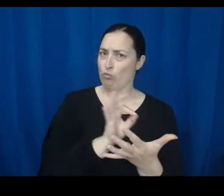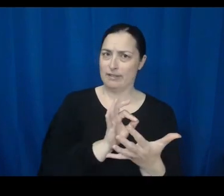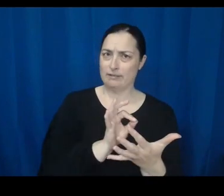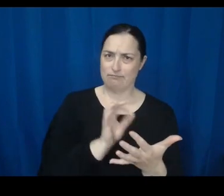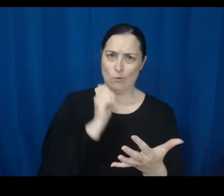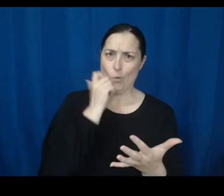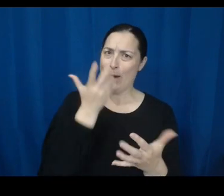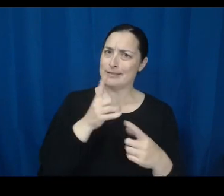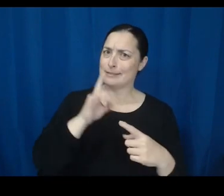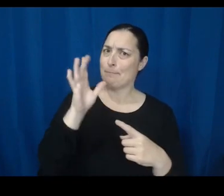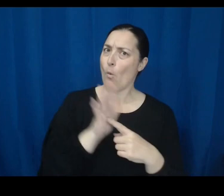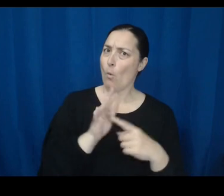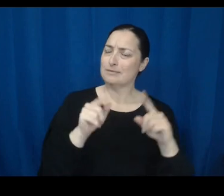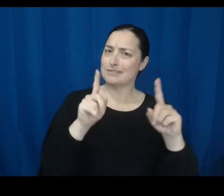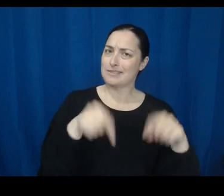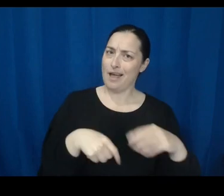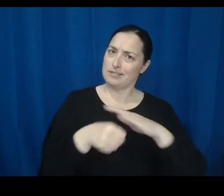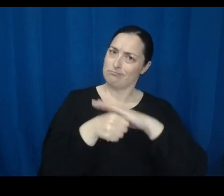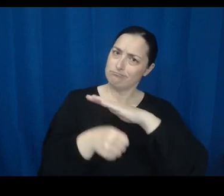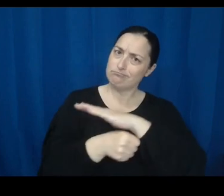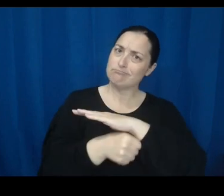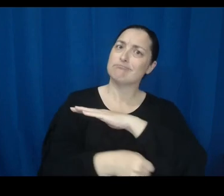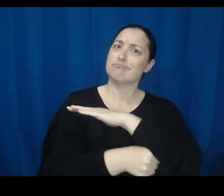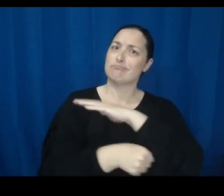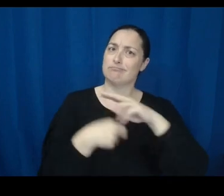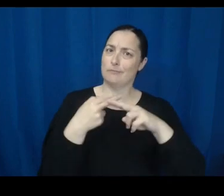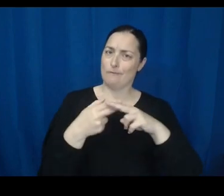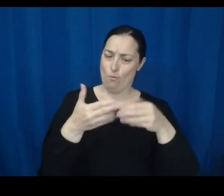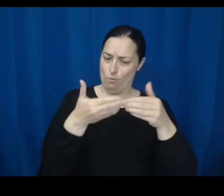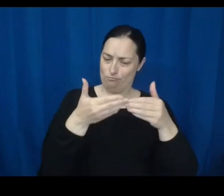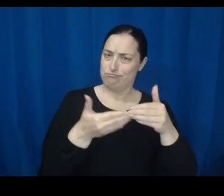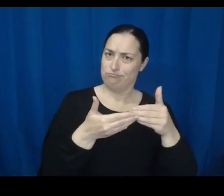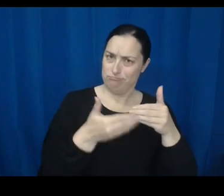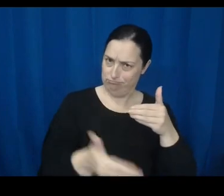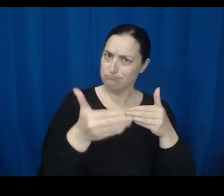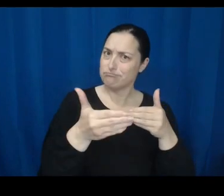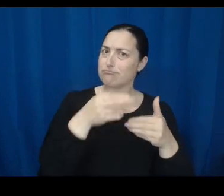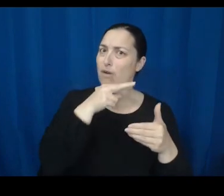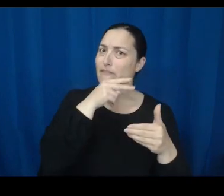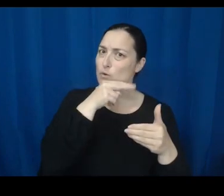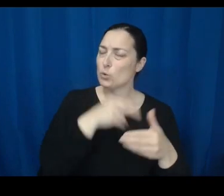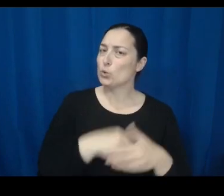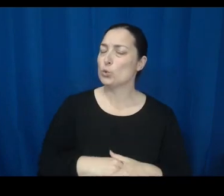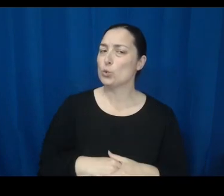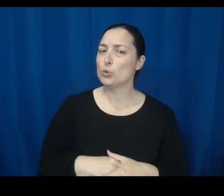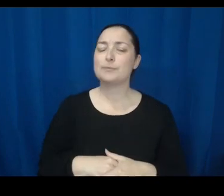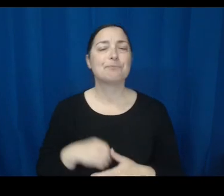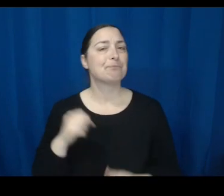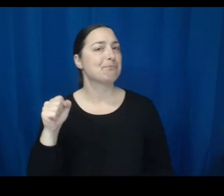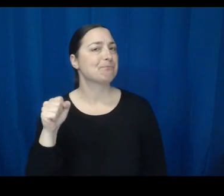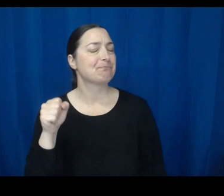important starting point for all of the drawings that we did this afternoon. Yeah, I think,